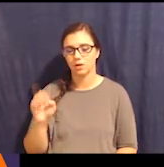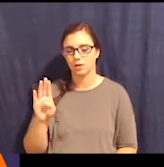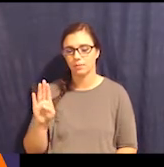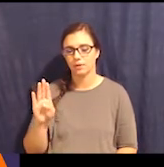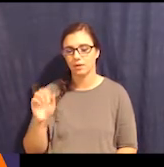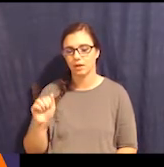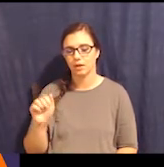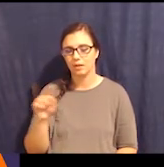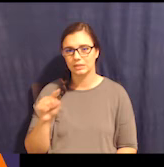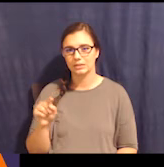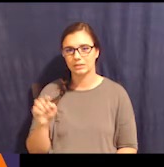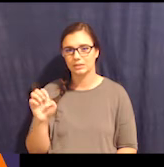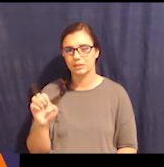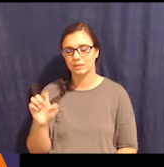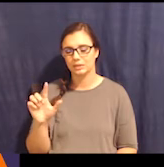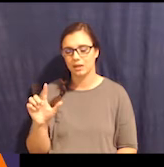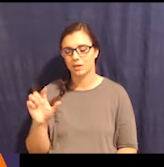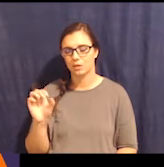www.bazelon.org.